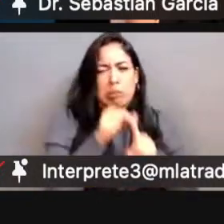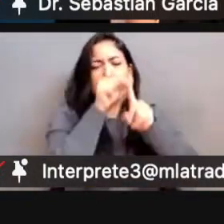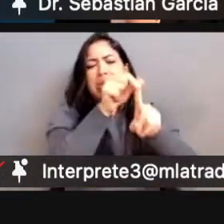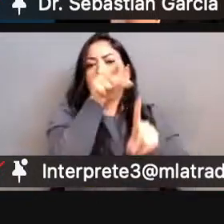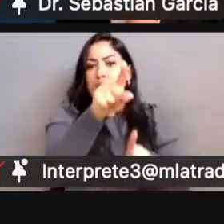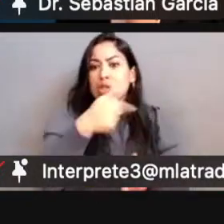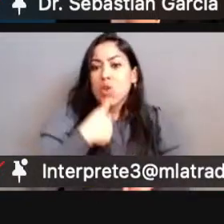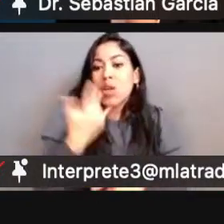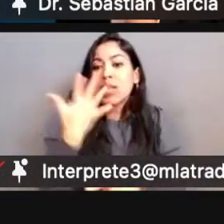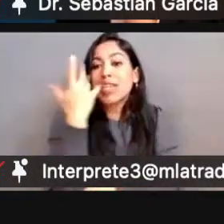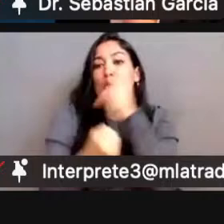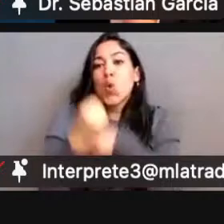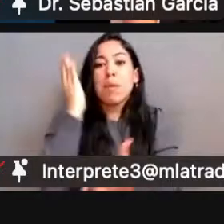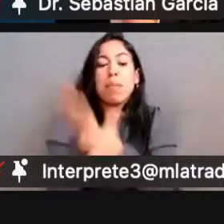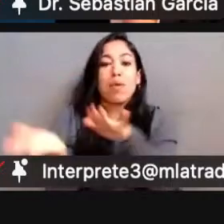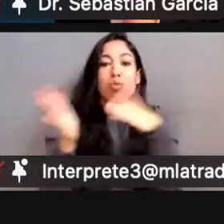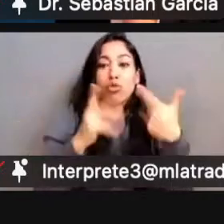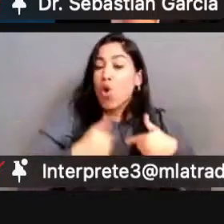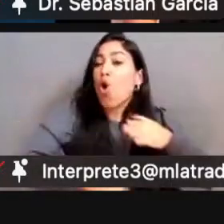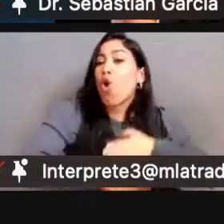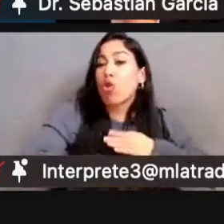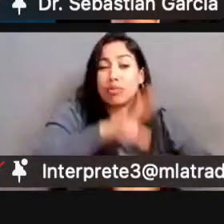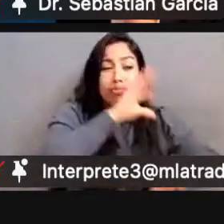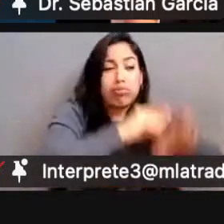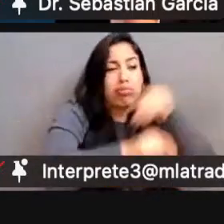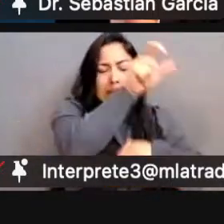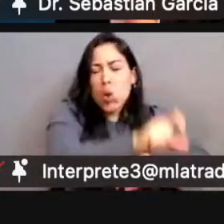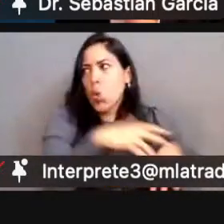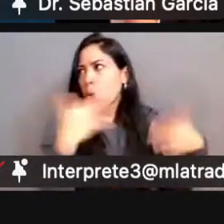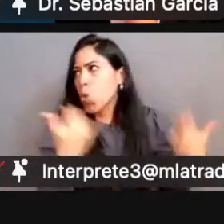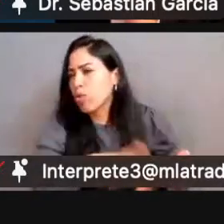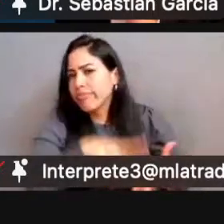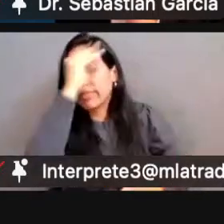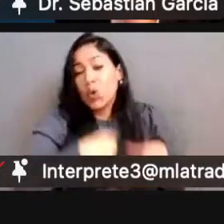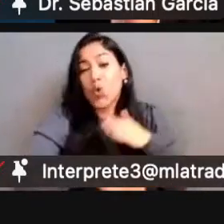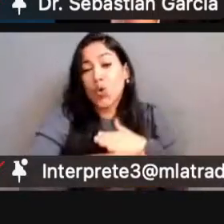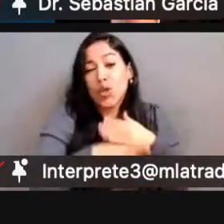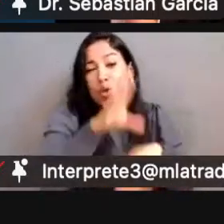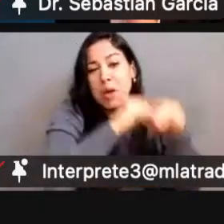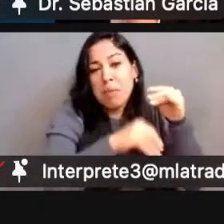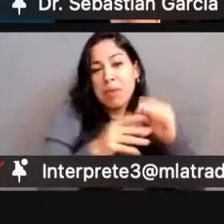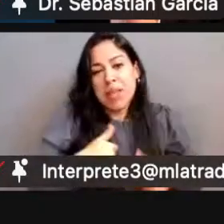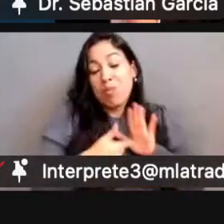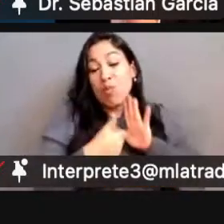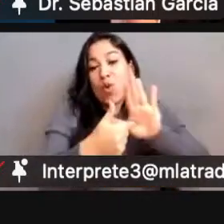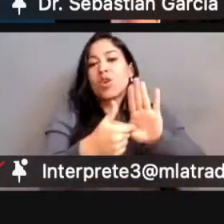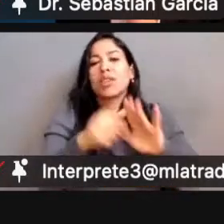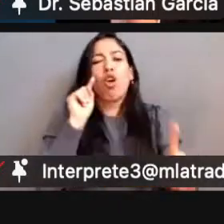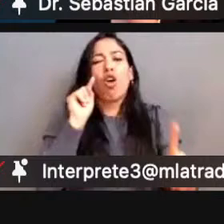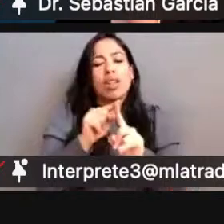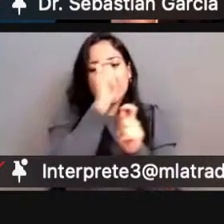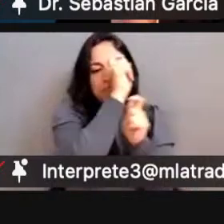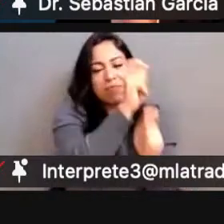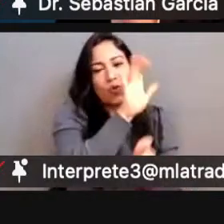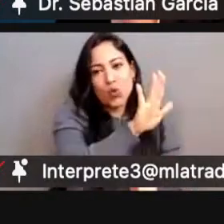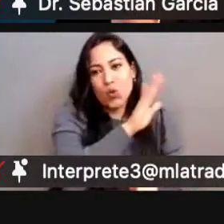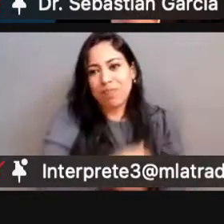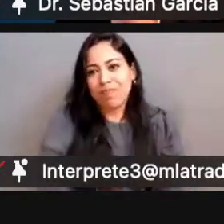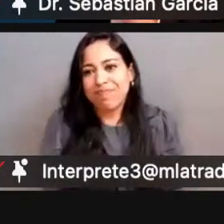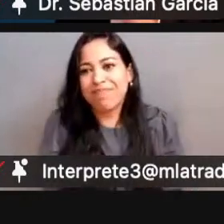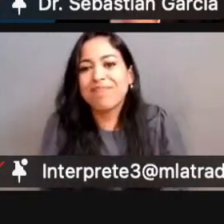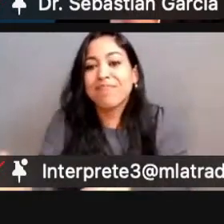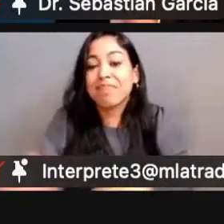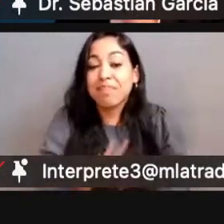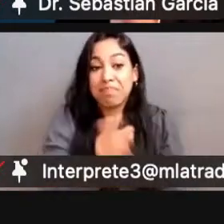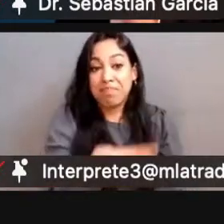fifth anniversary of his demise. I learned a great deal from him. See in this chart